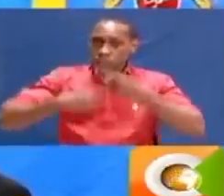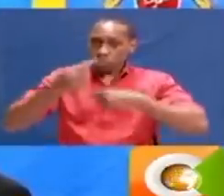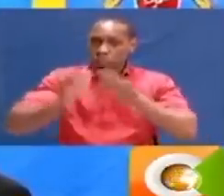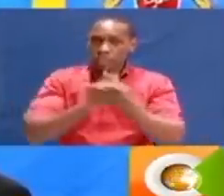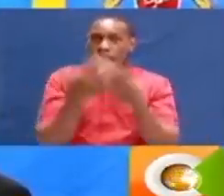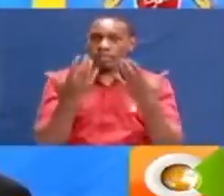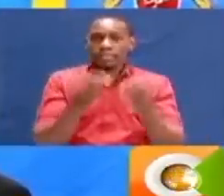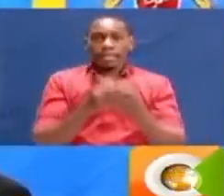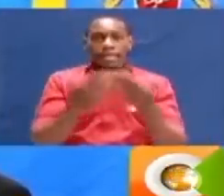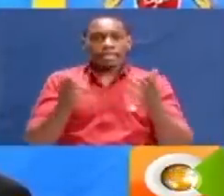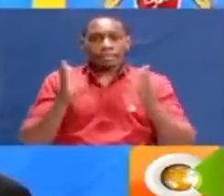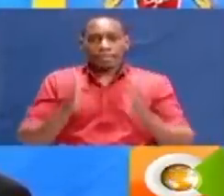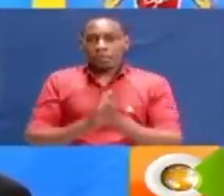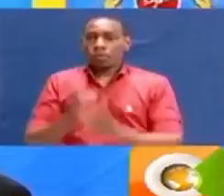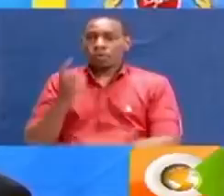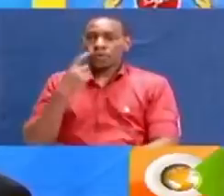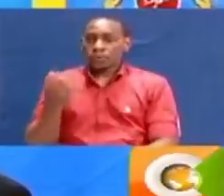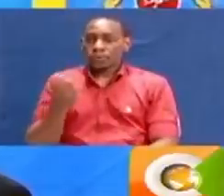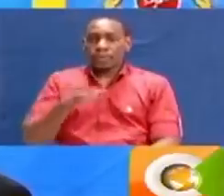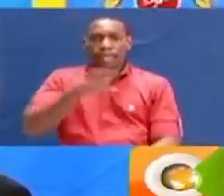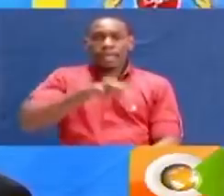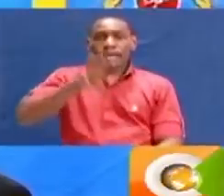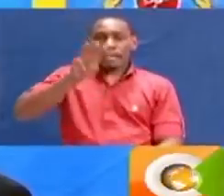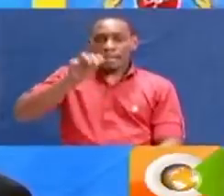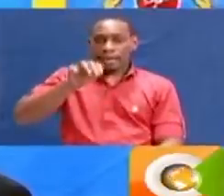in Mvita, anybody who has got